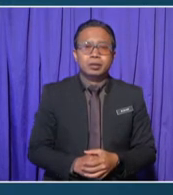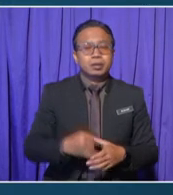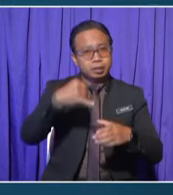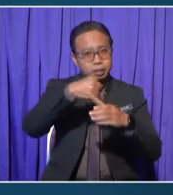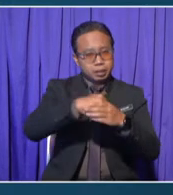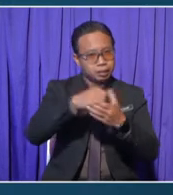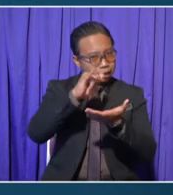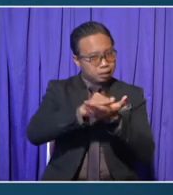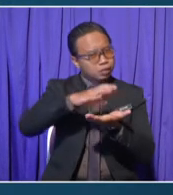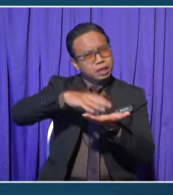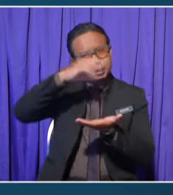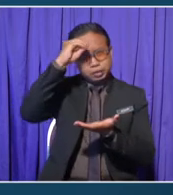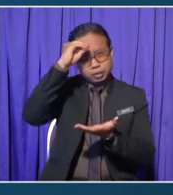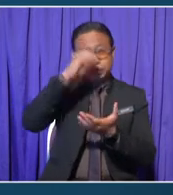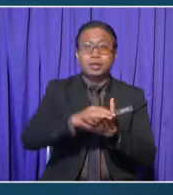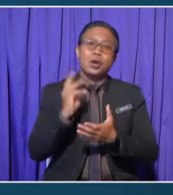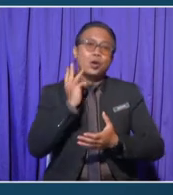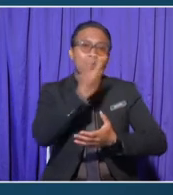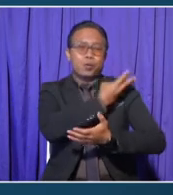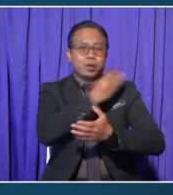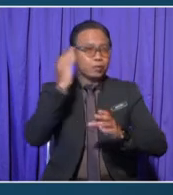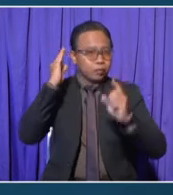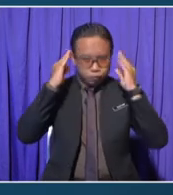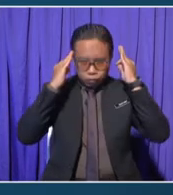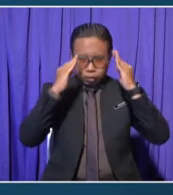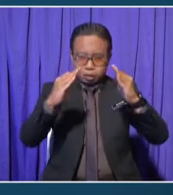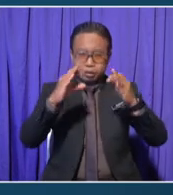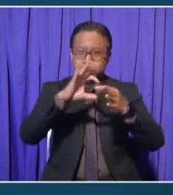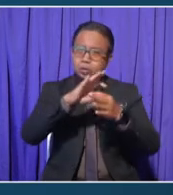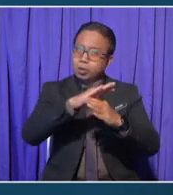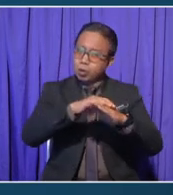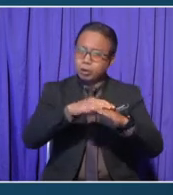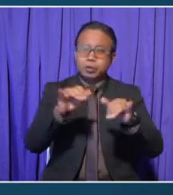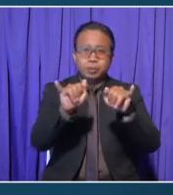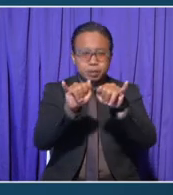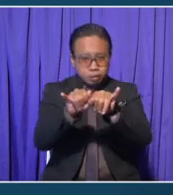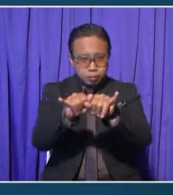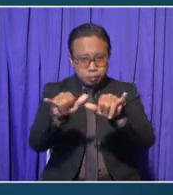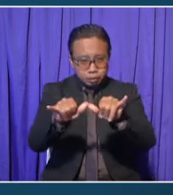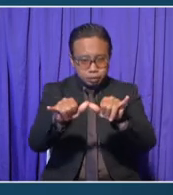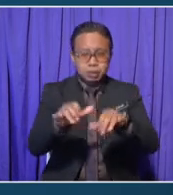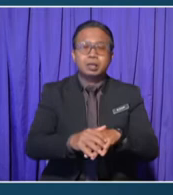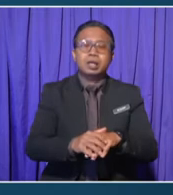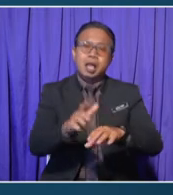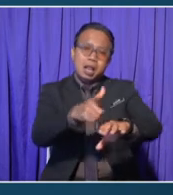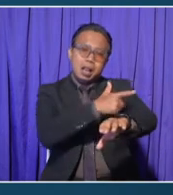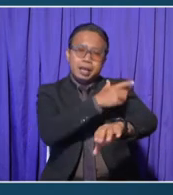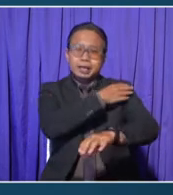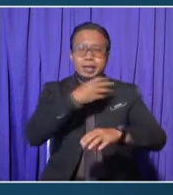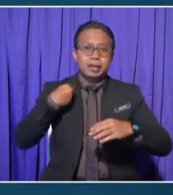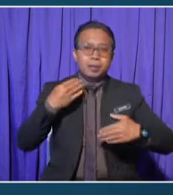In this lesson, we will focus on the measurement of length and body